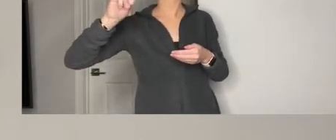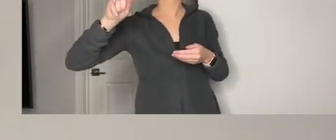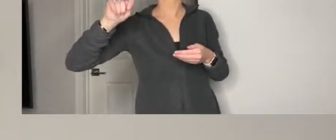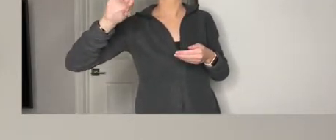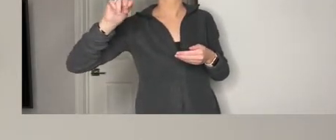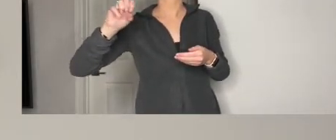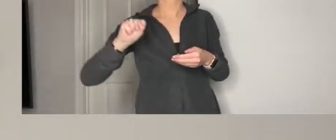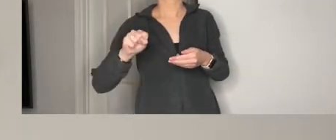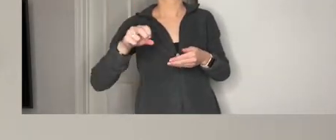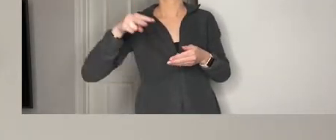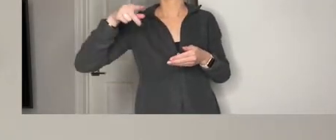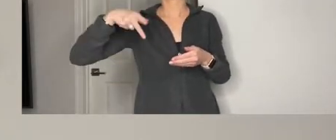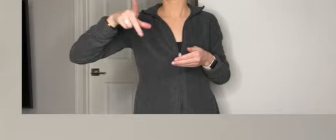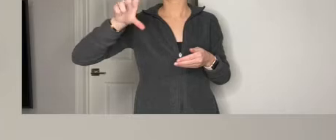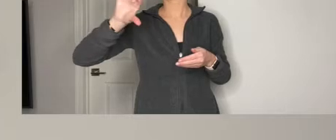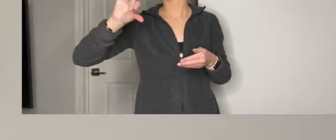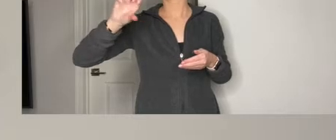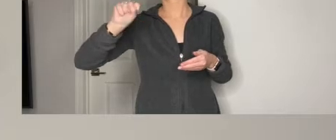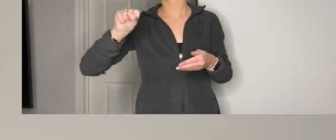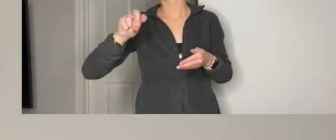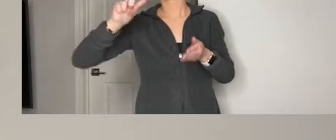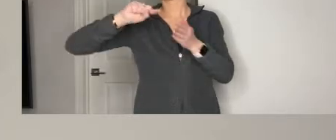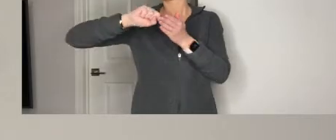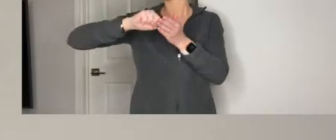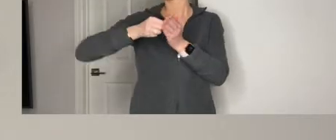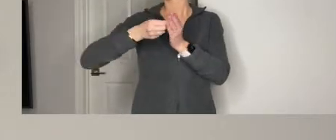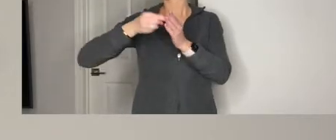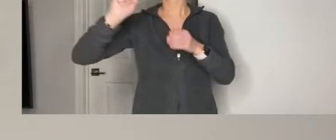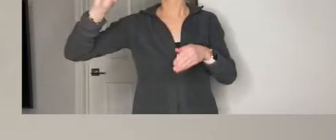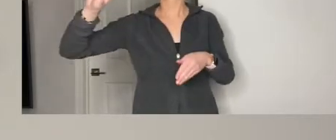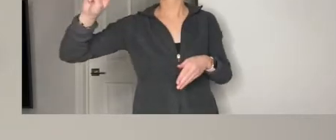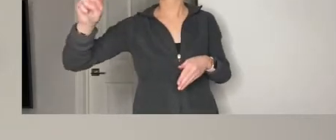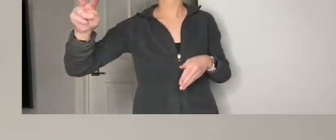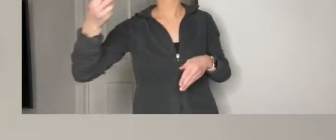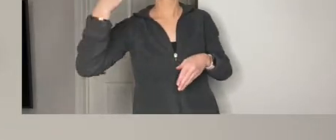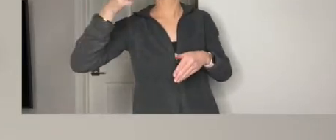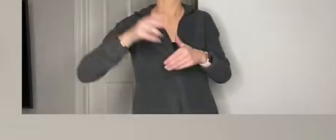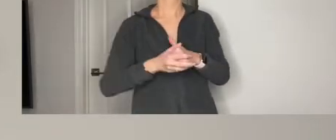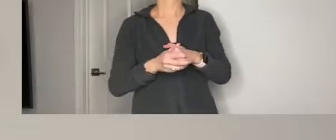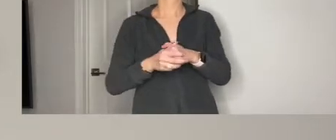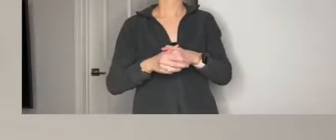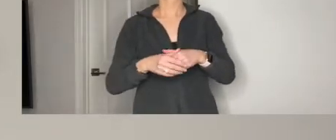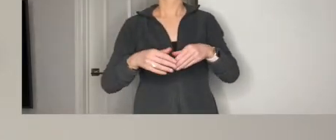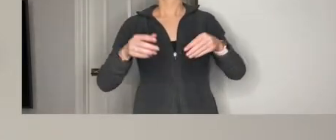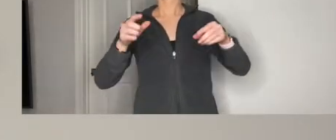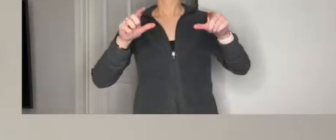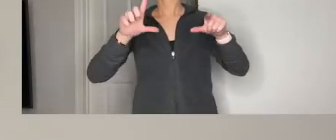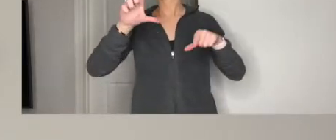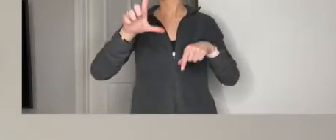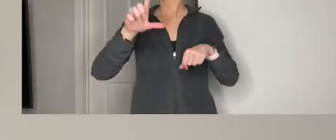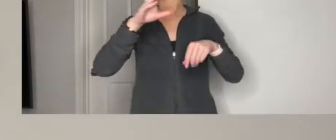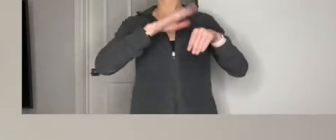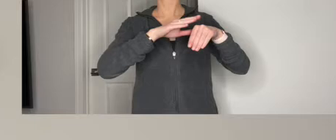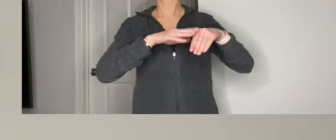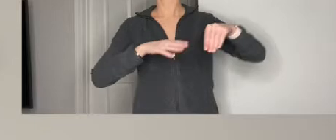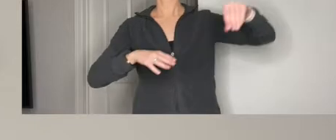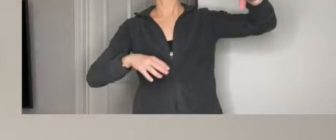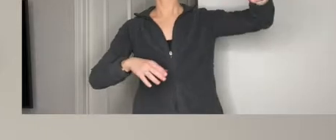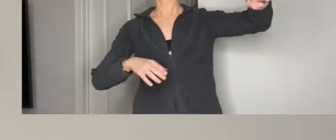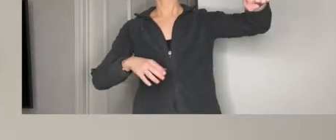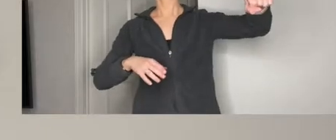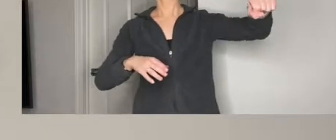pliés. So, begin in second position, left hand on the bar. Make sure your left hand is a little bit in front